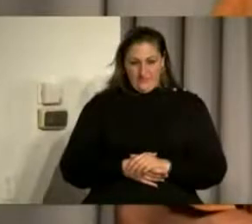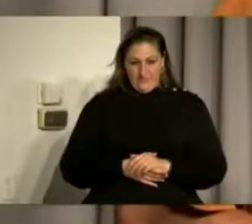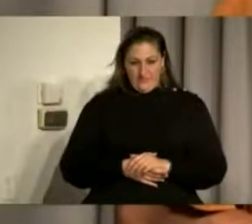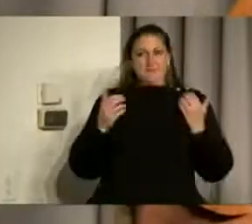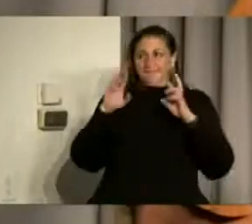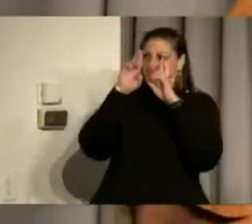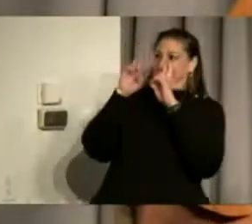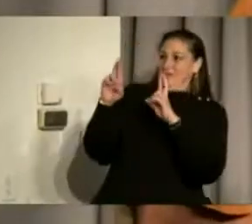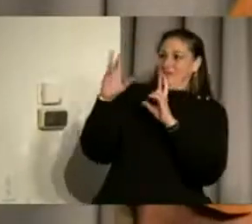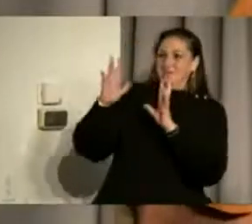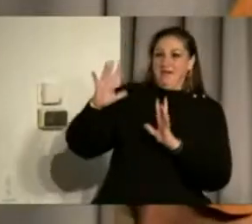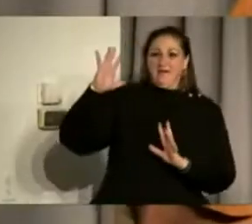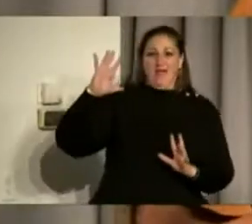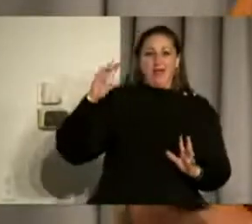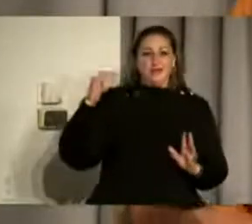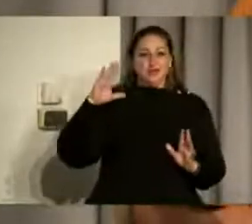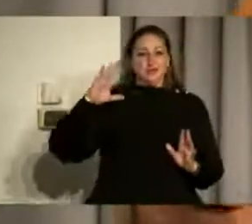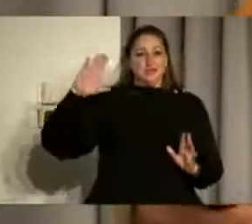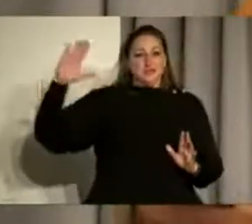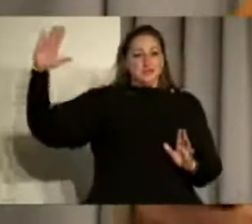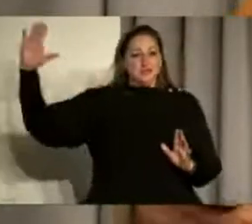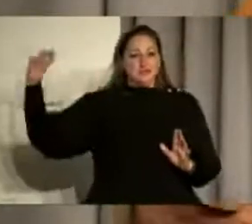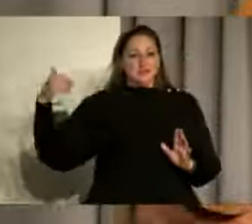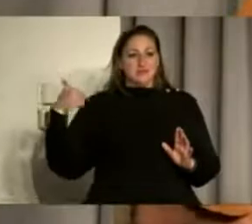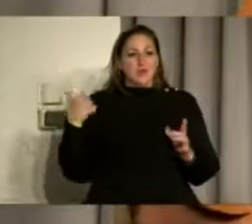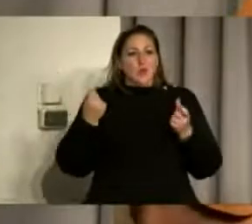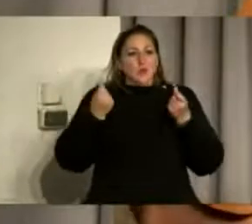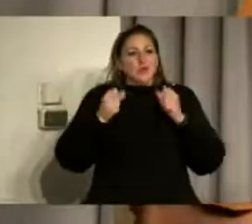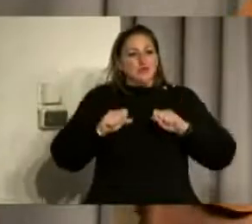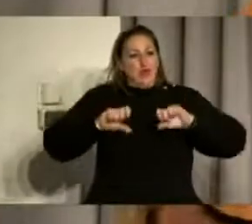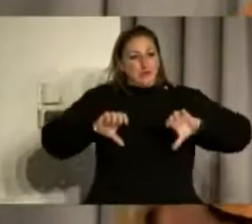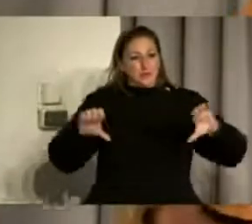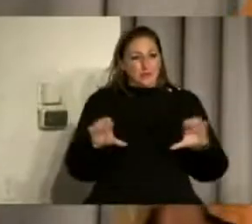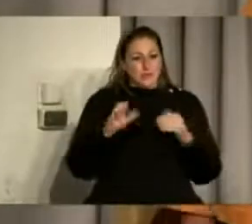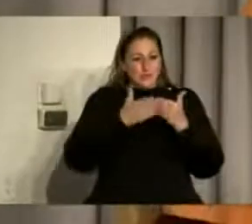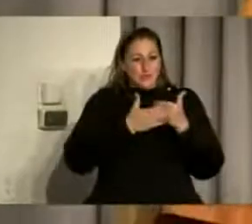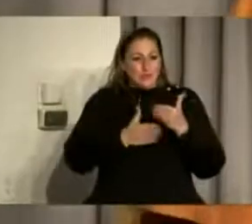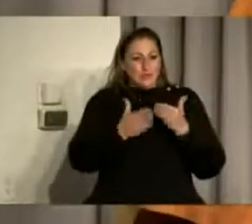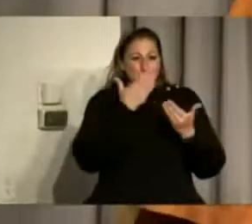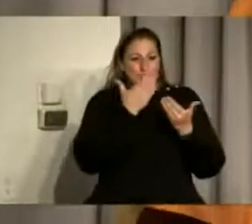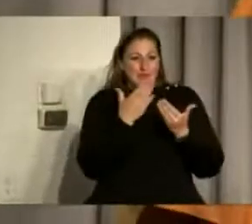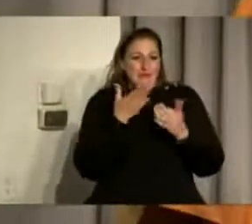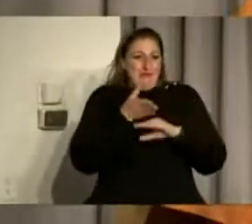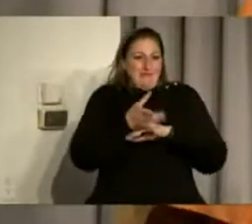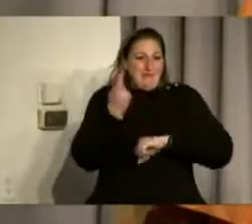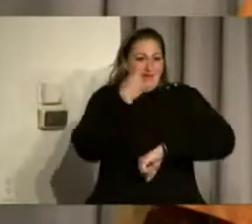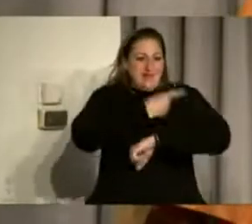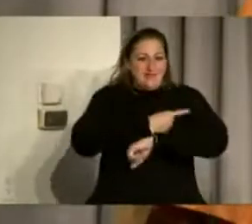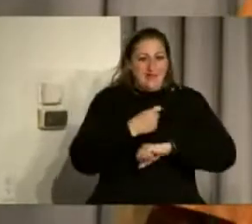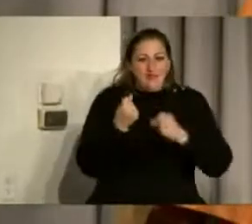elders, and try to do something good out there that day. That's what we do. That's what we was doing there.